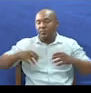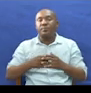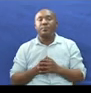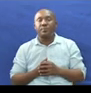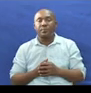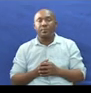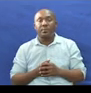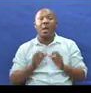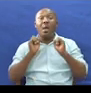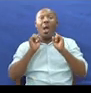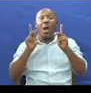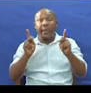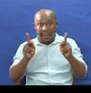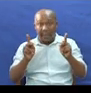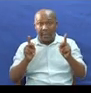Okay, pupils,